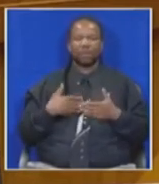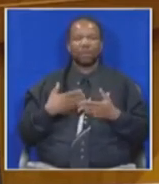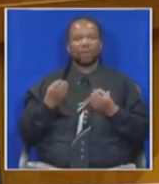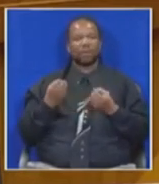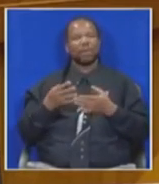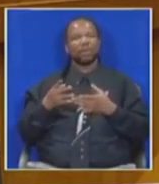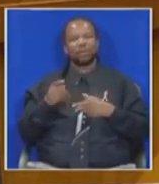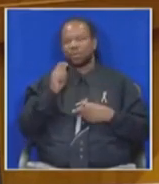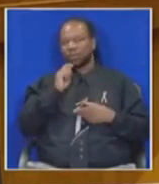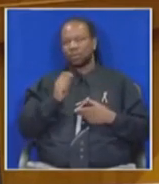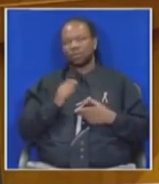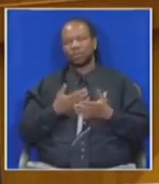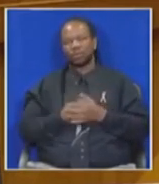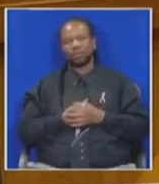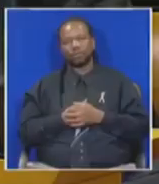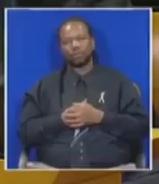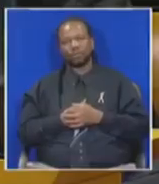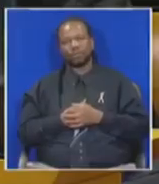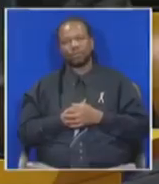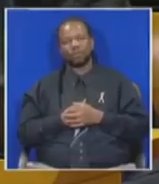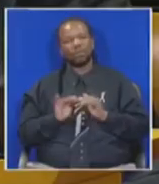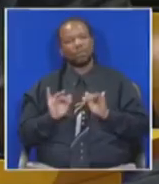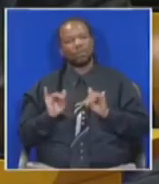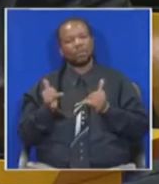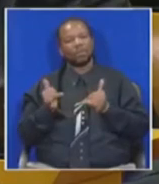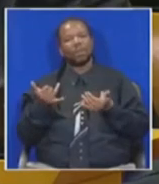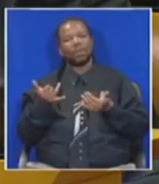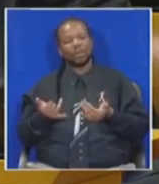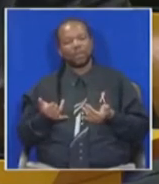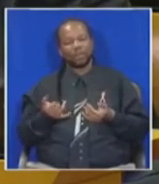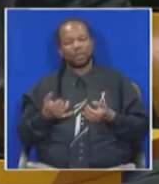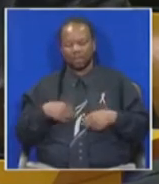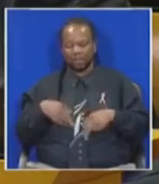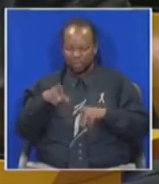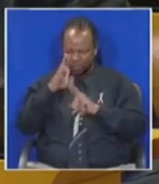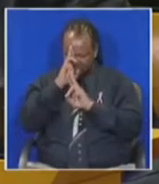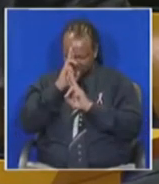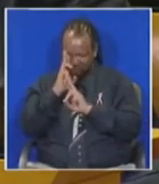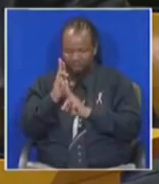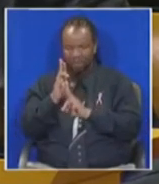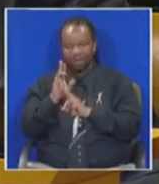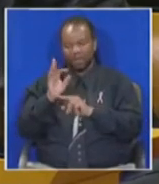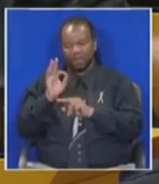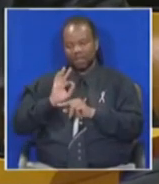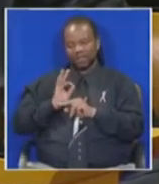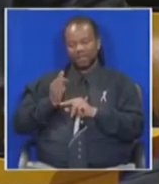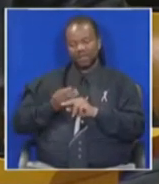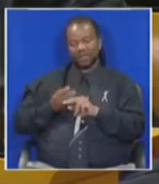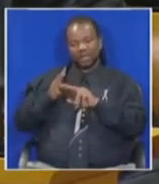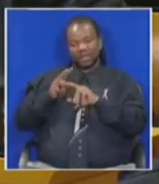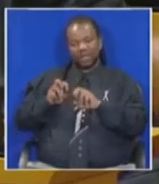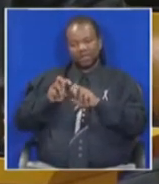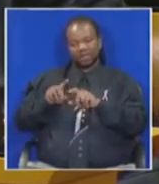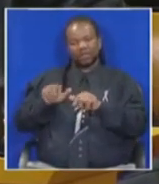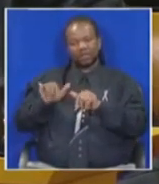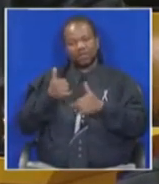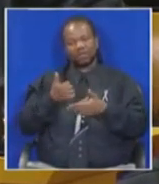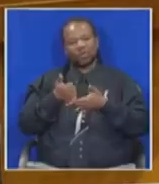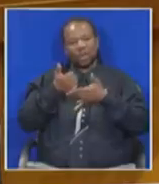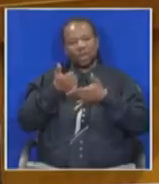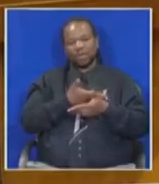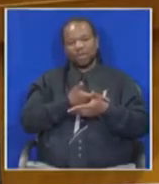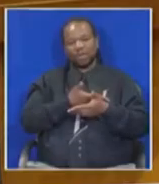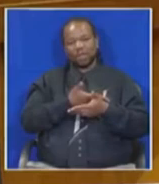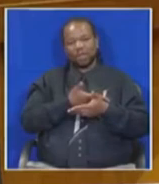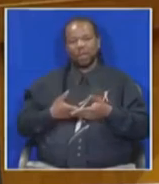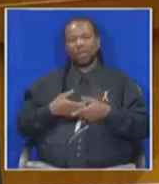real ways. At this juncture, I must pay tribute to the investigating officer in my mother's murder case, Warrant Officer